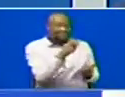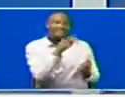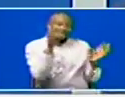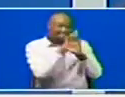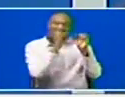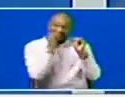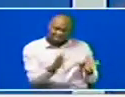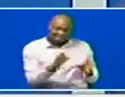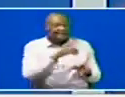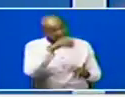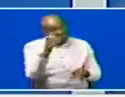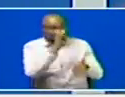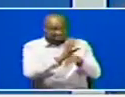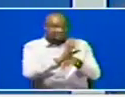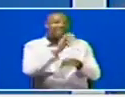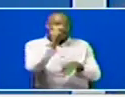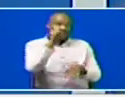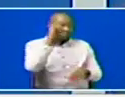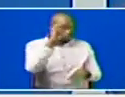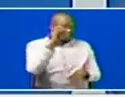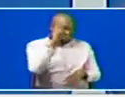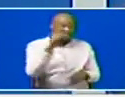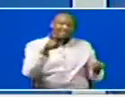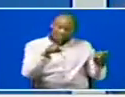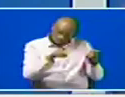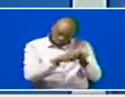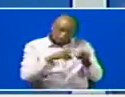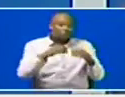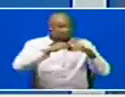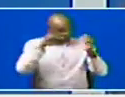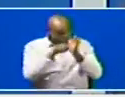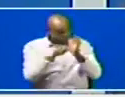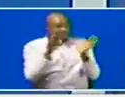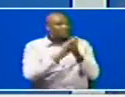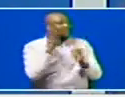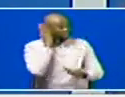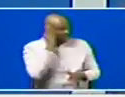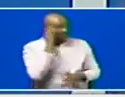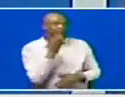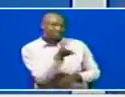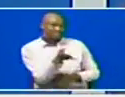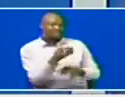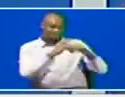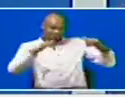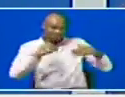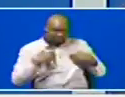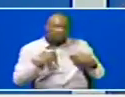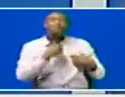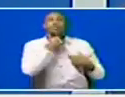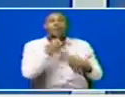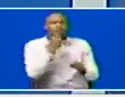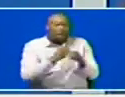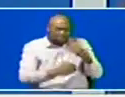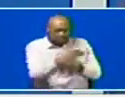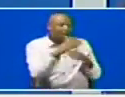that, like other churches, Anglicanism has deep divisions over this. And our challenge is to work our way